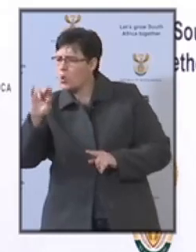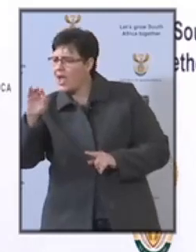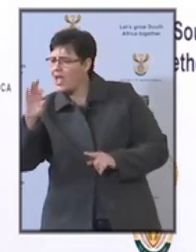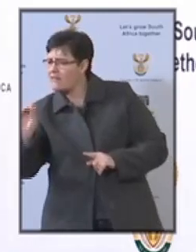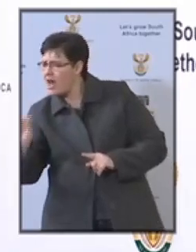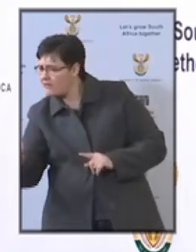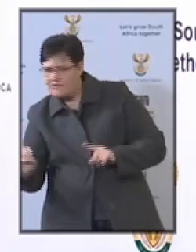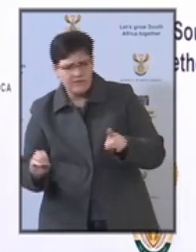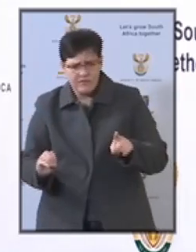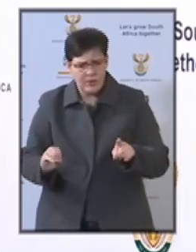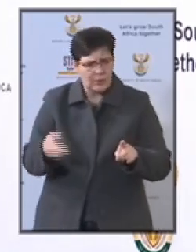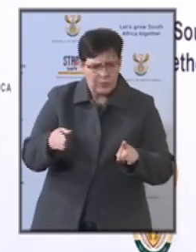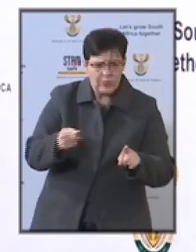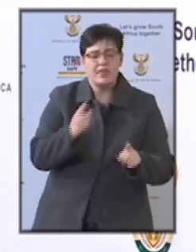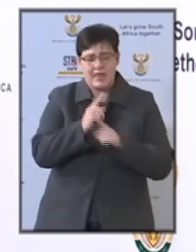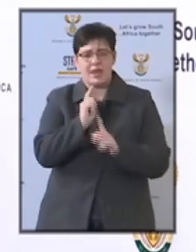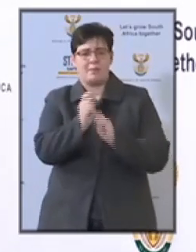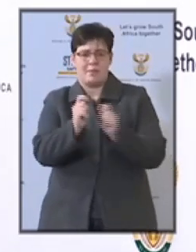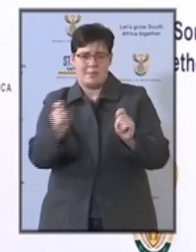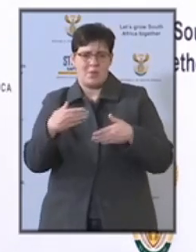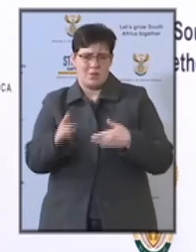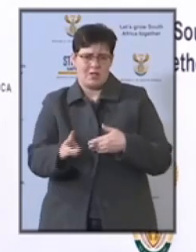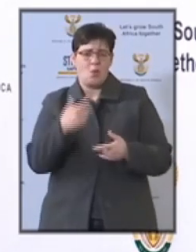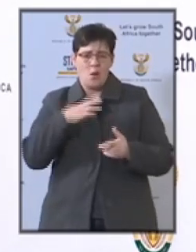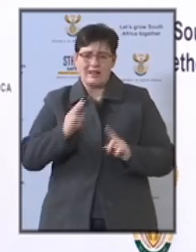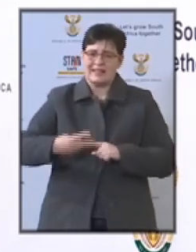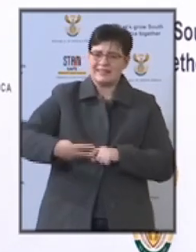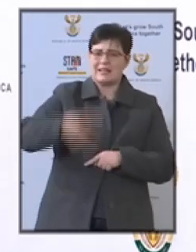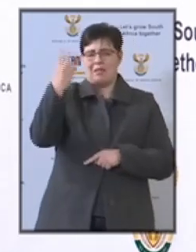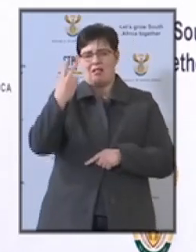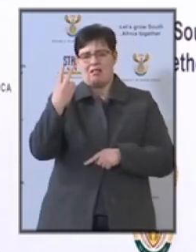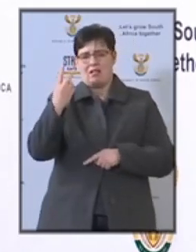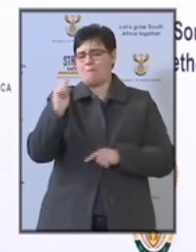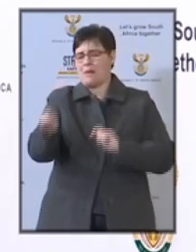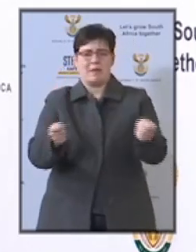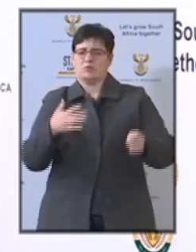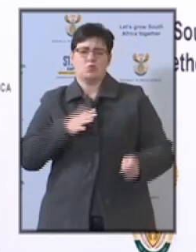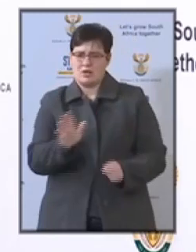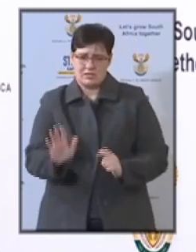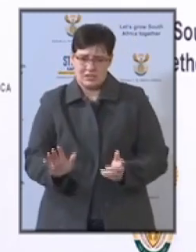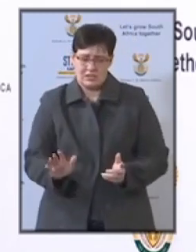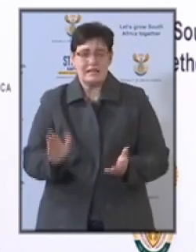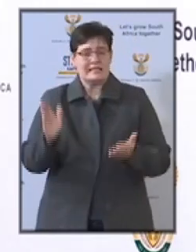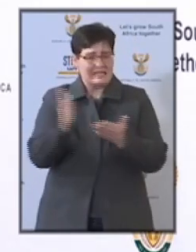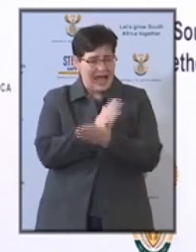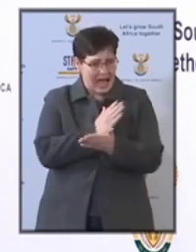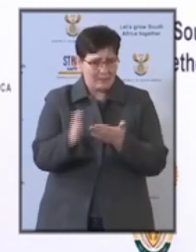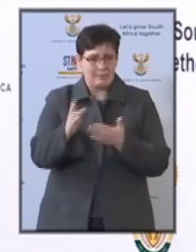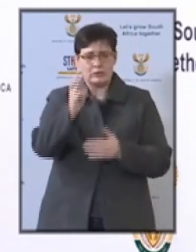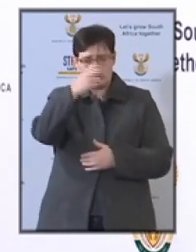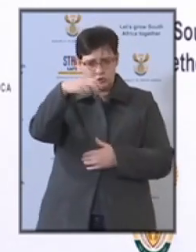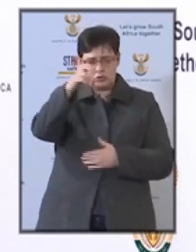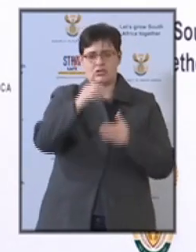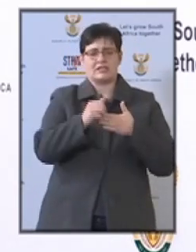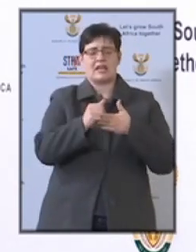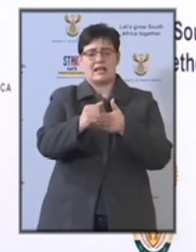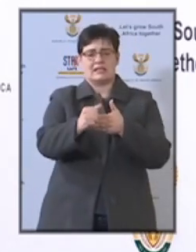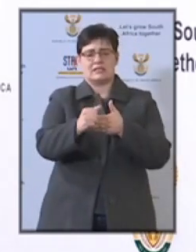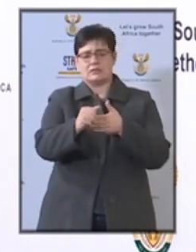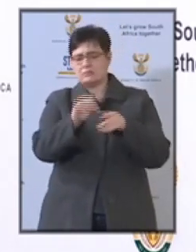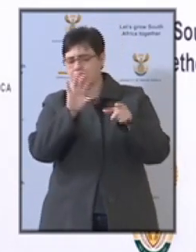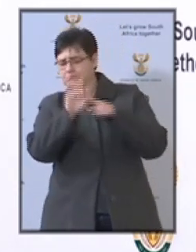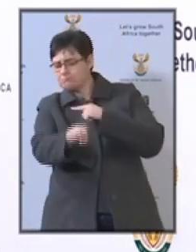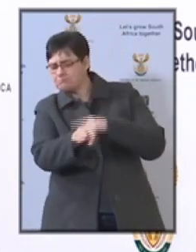We just want to make sure that there isn't a possibility of double dipping. There are some tourist guides that we